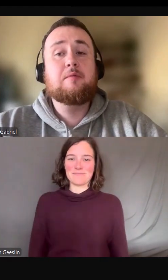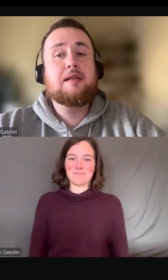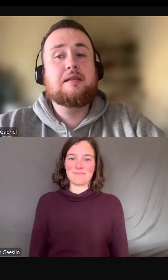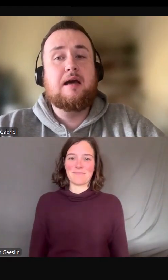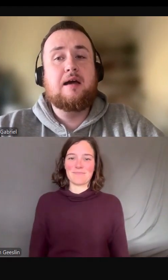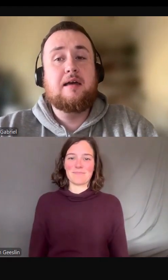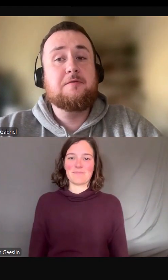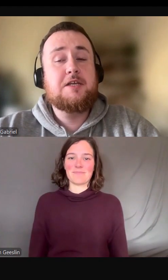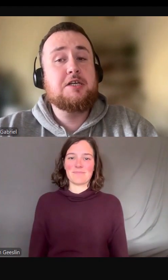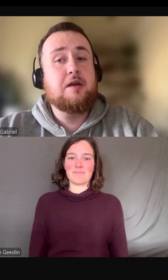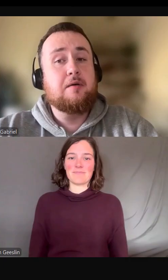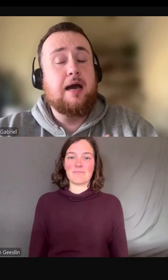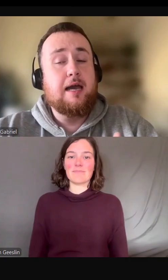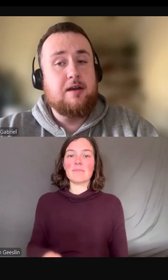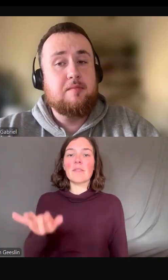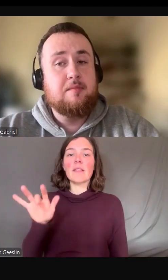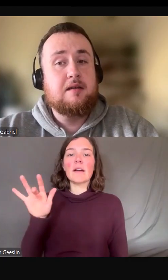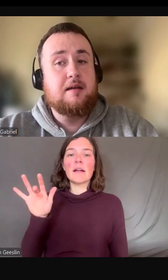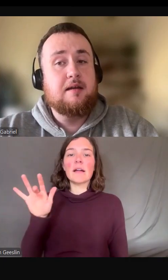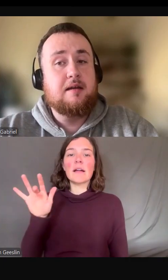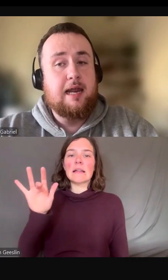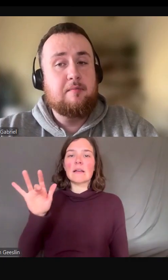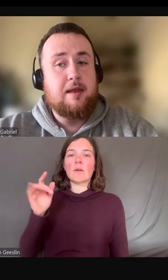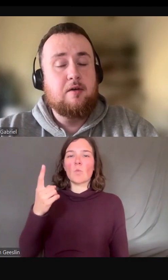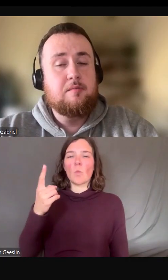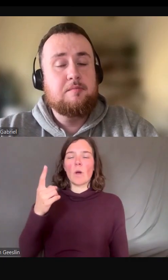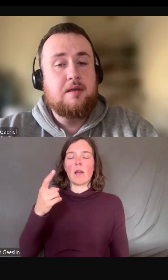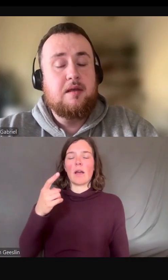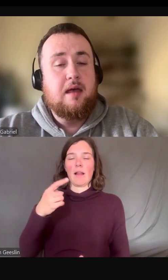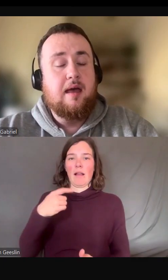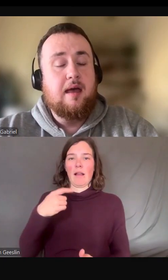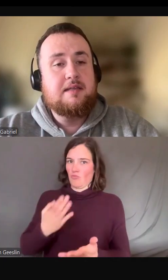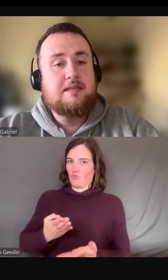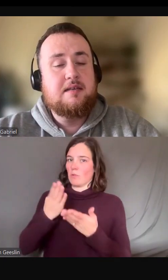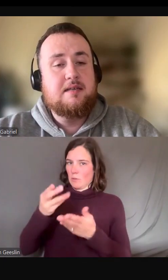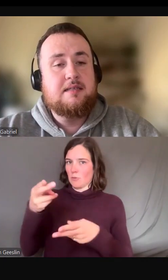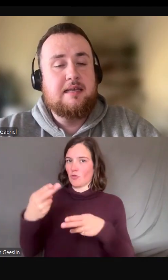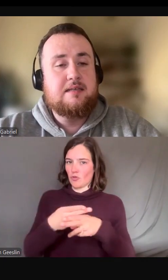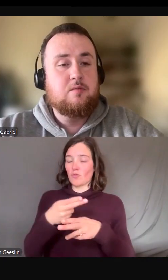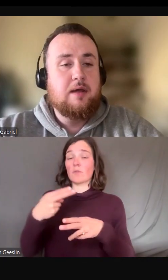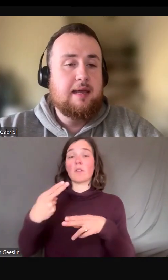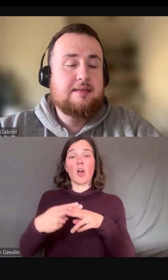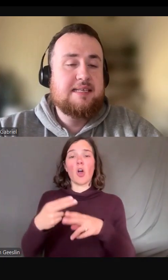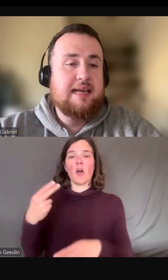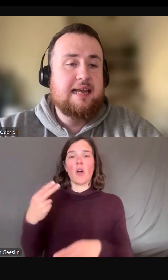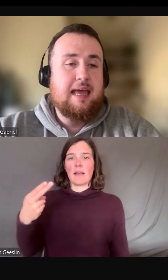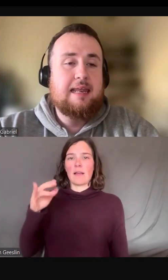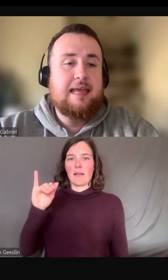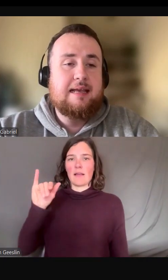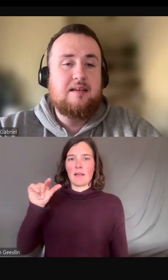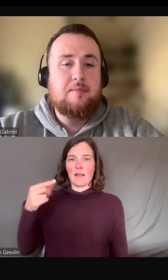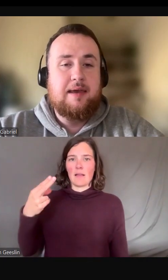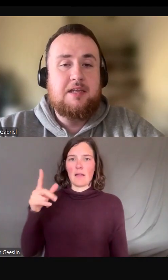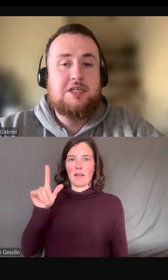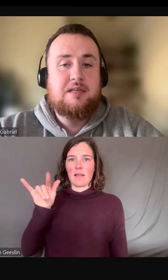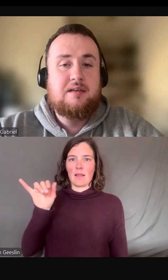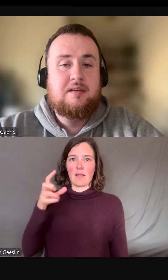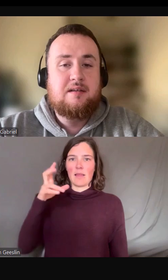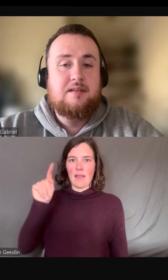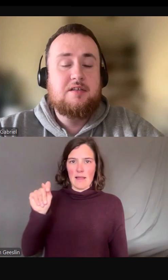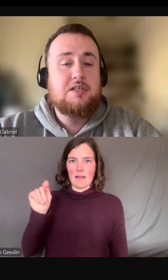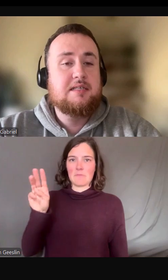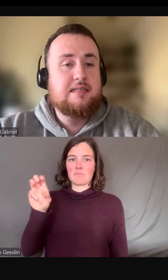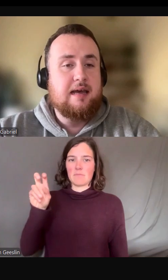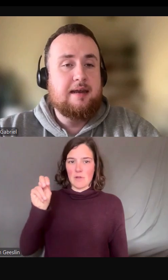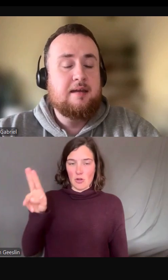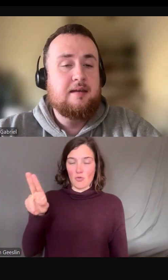We will toggle on a feature that I recommend called a highlight menu. And what this does is when I select any text on the page,